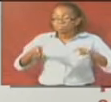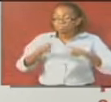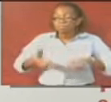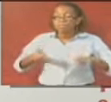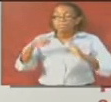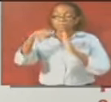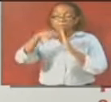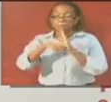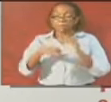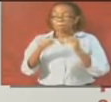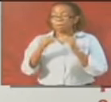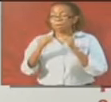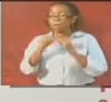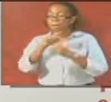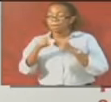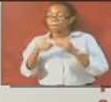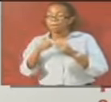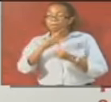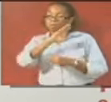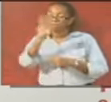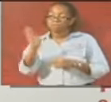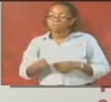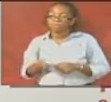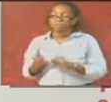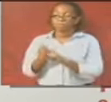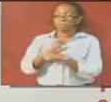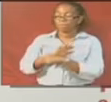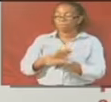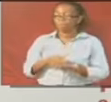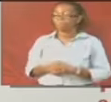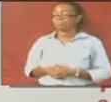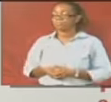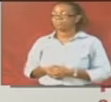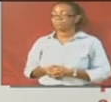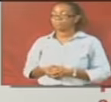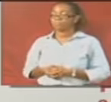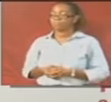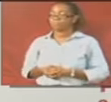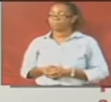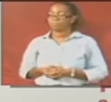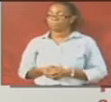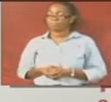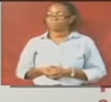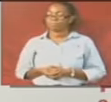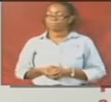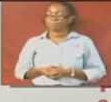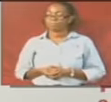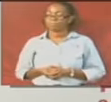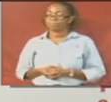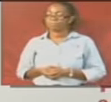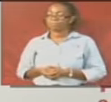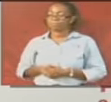existing capacity, we cannot test every single positive to identify whether variants of concern